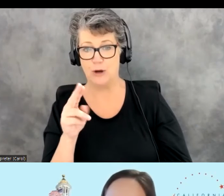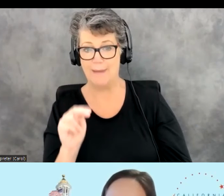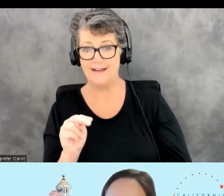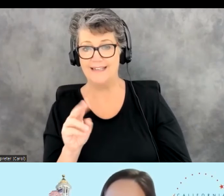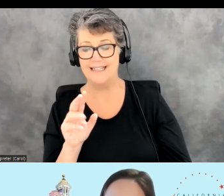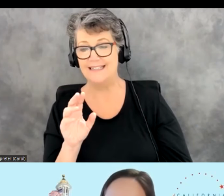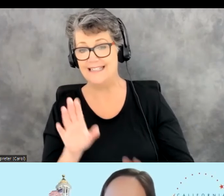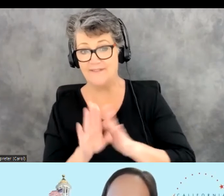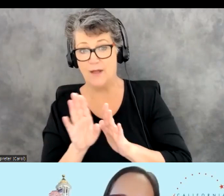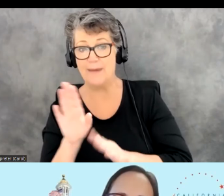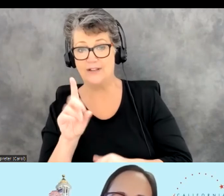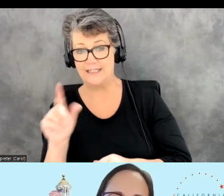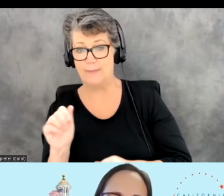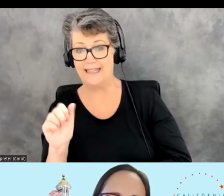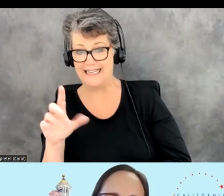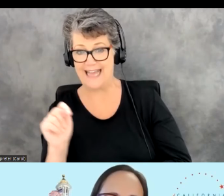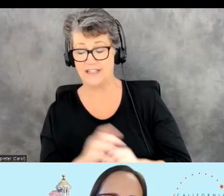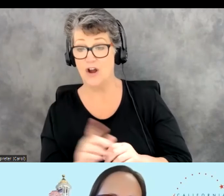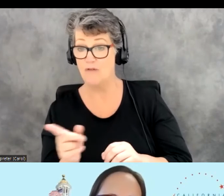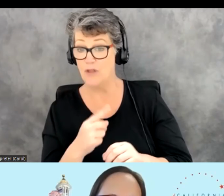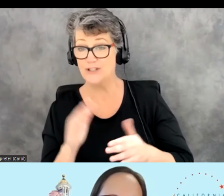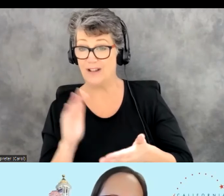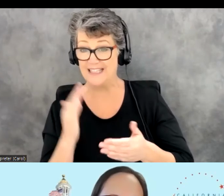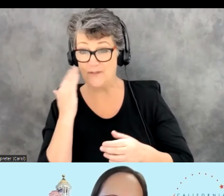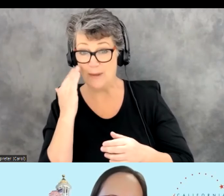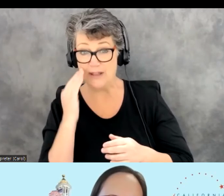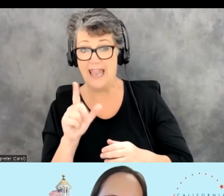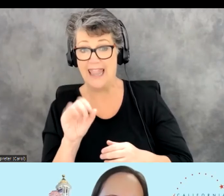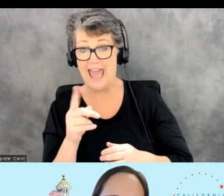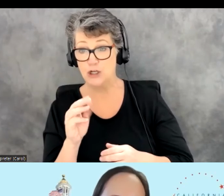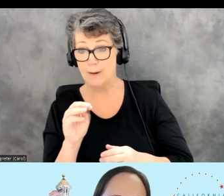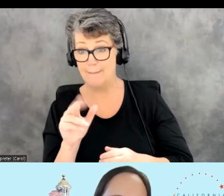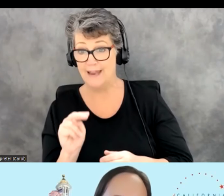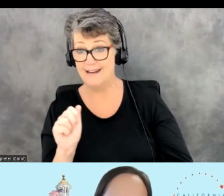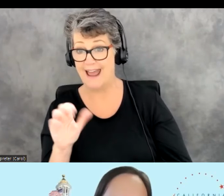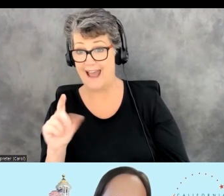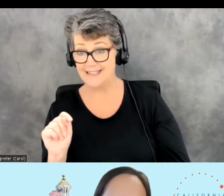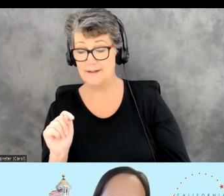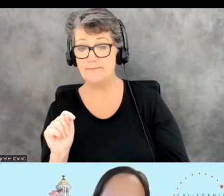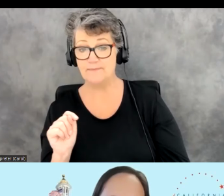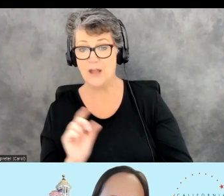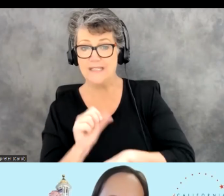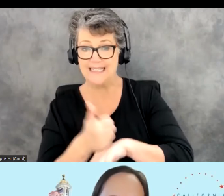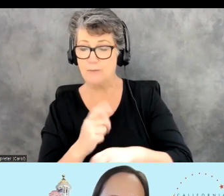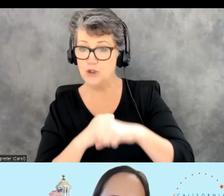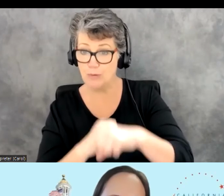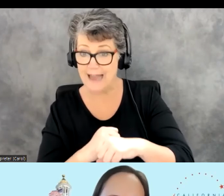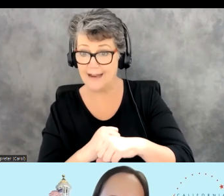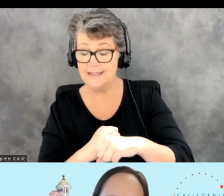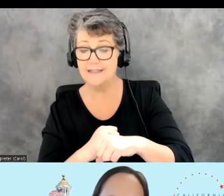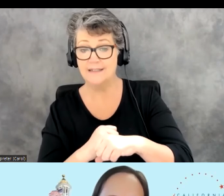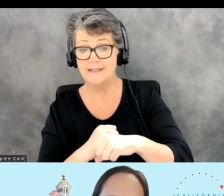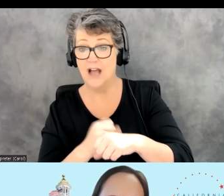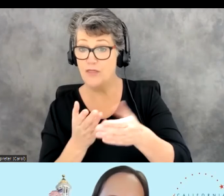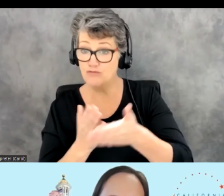Act there. And for those of you that are less familiar, the Lanterman Act is established to protect and uphold the